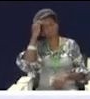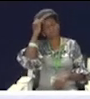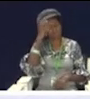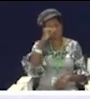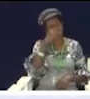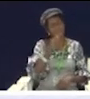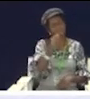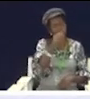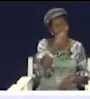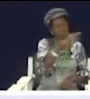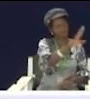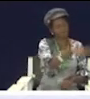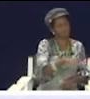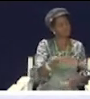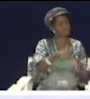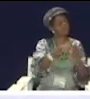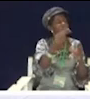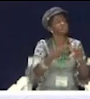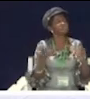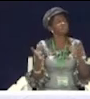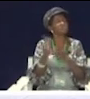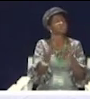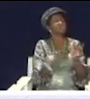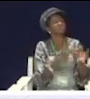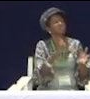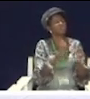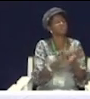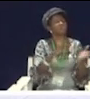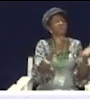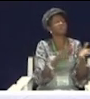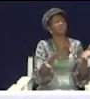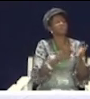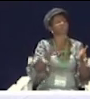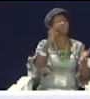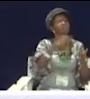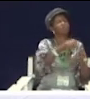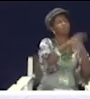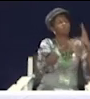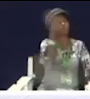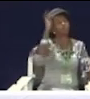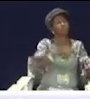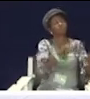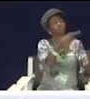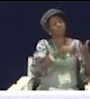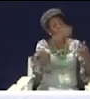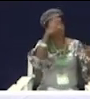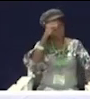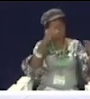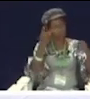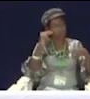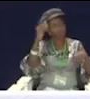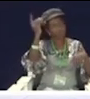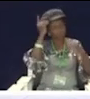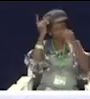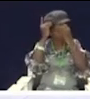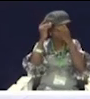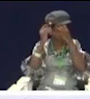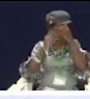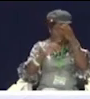said, in the name of Jesus that Paul preaches, get out of this man. The demon